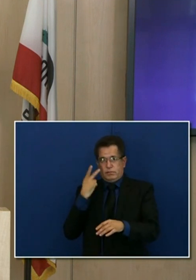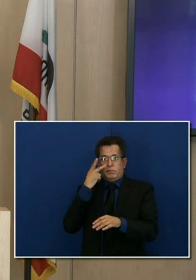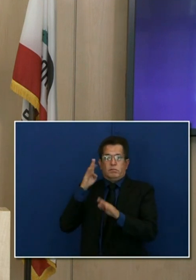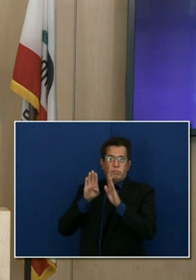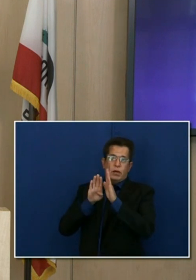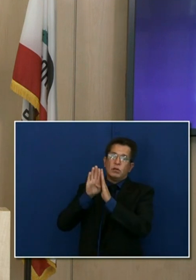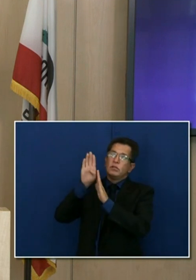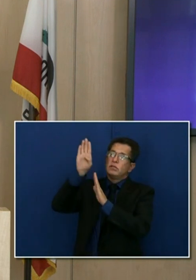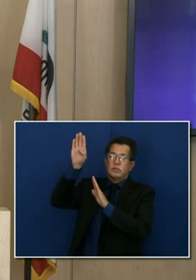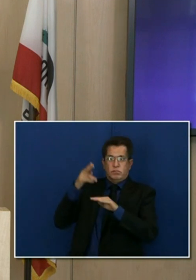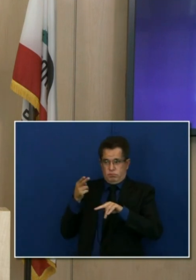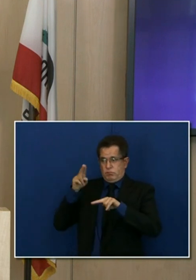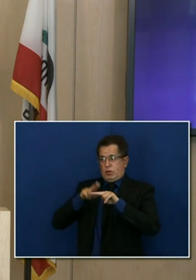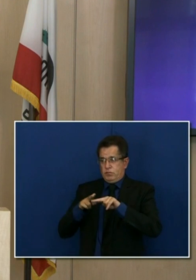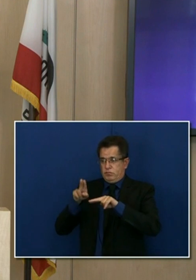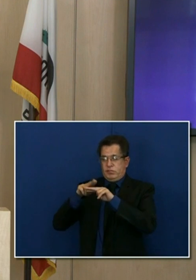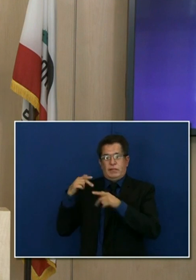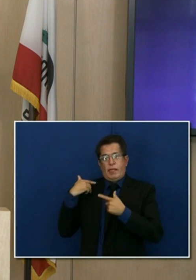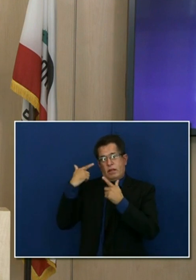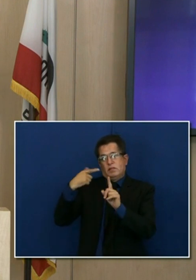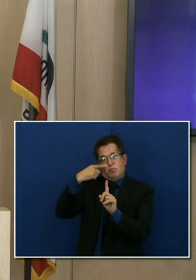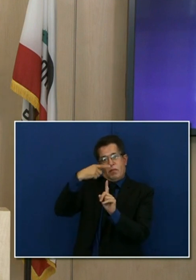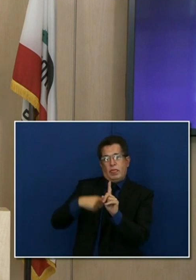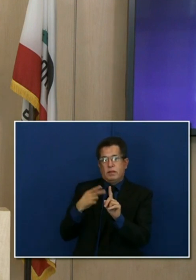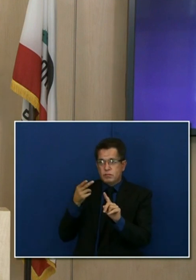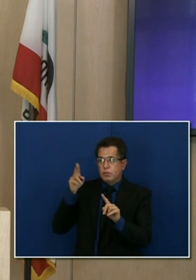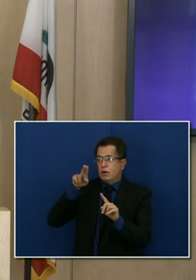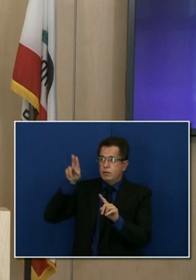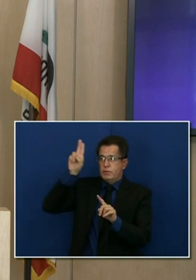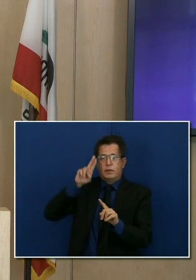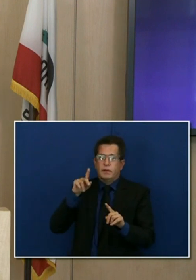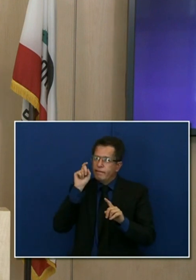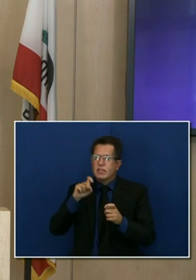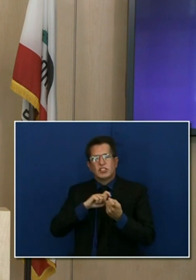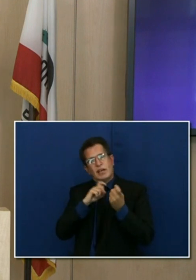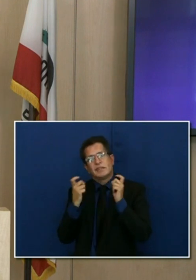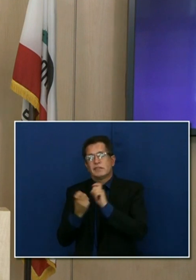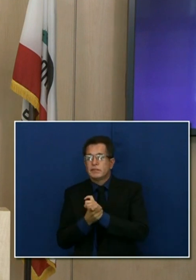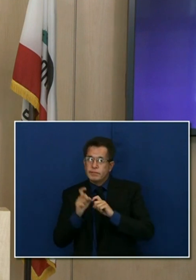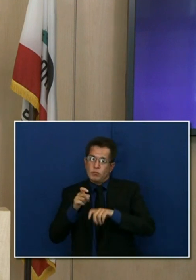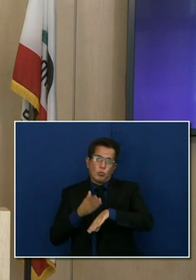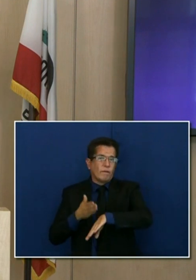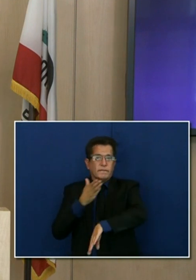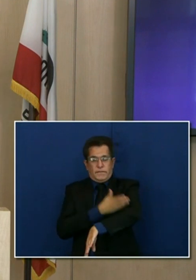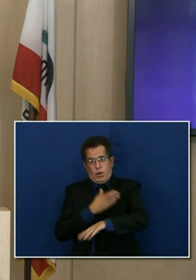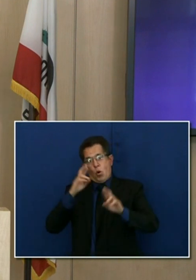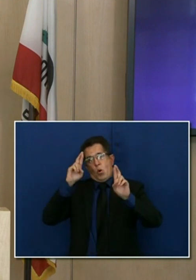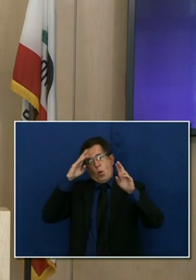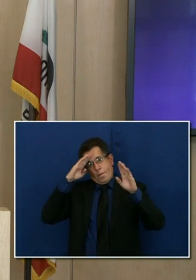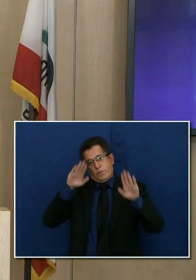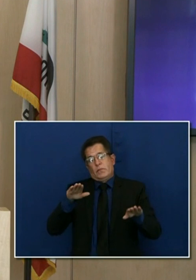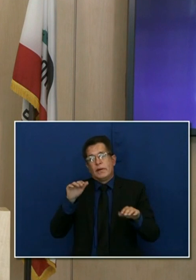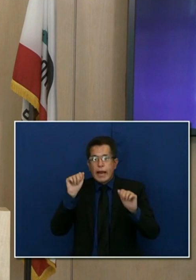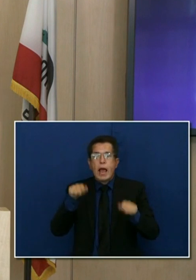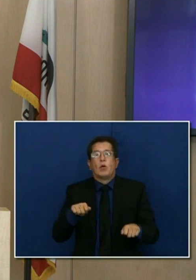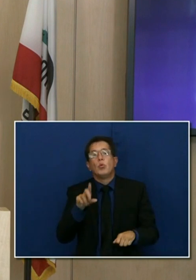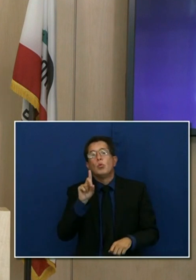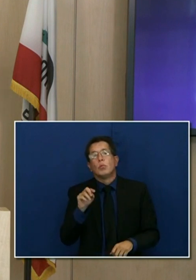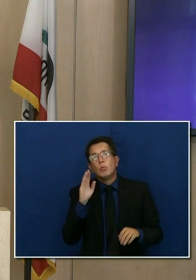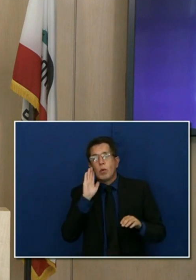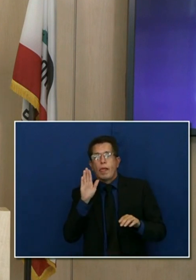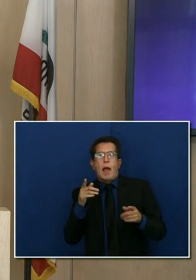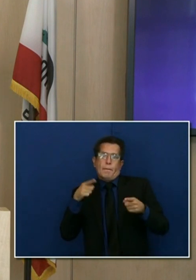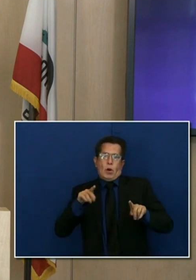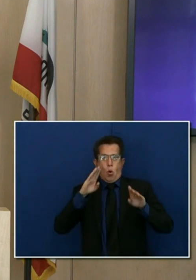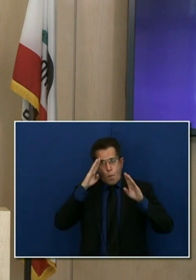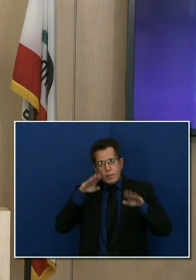the course of the last month in order for us to avoid that. But we remain hopeful and somewhat optimistic that will happen. But what we